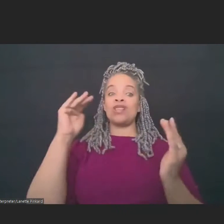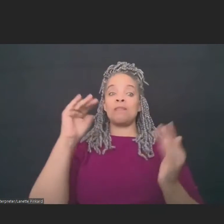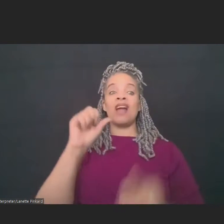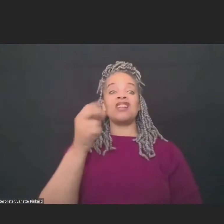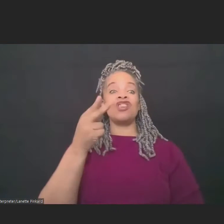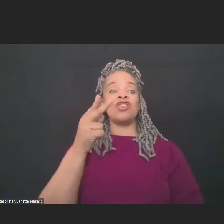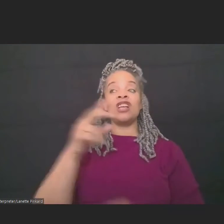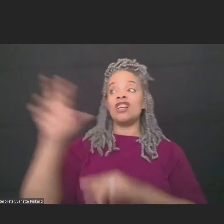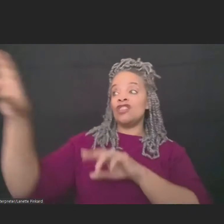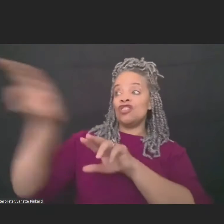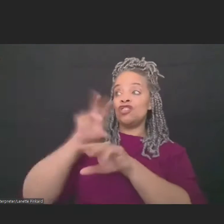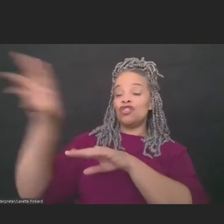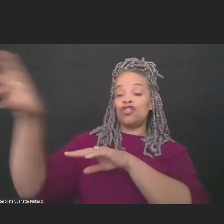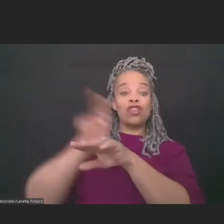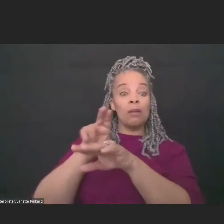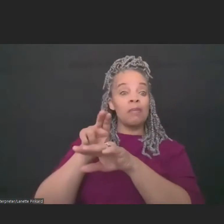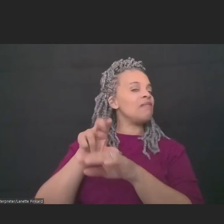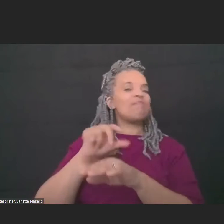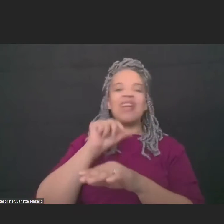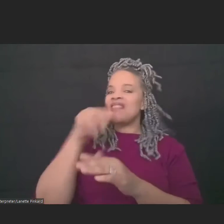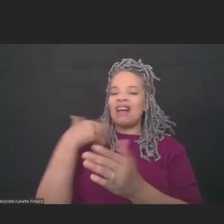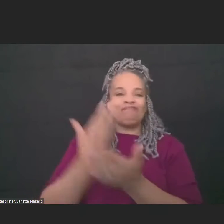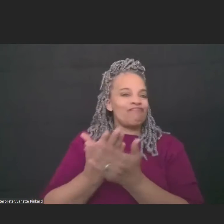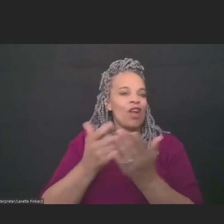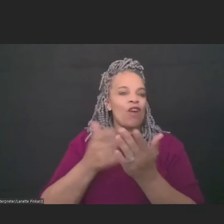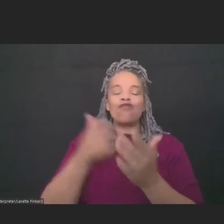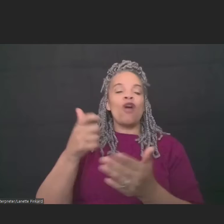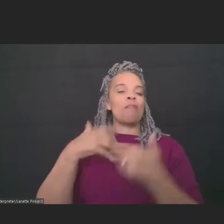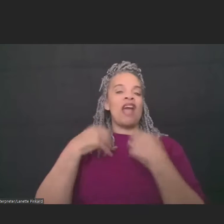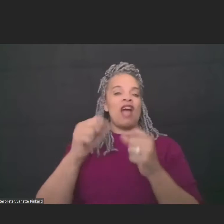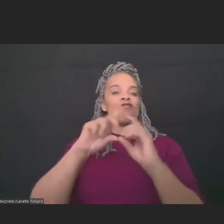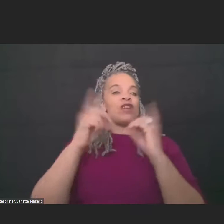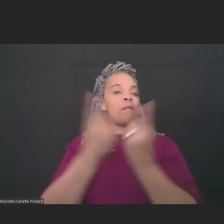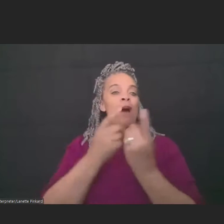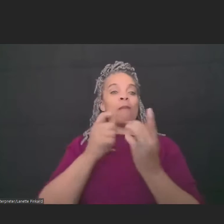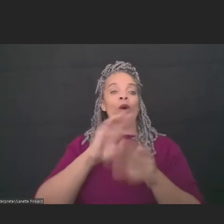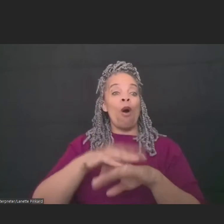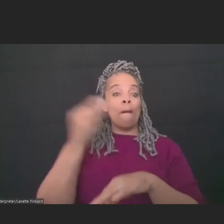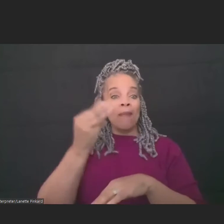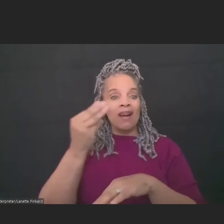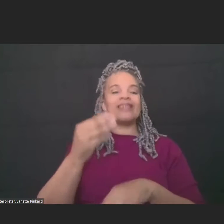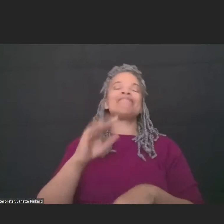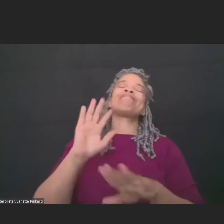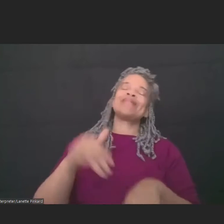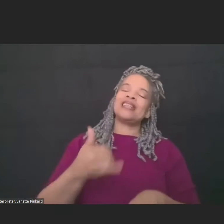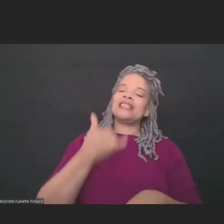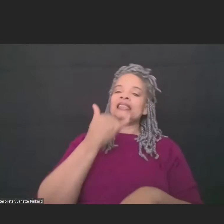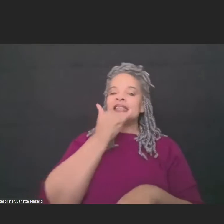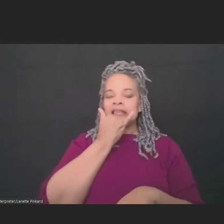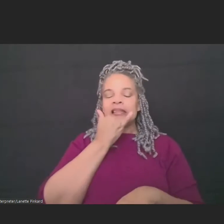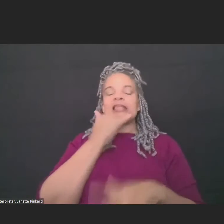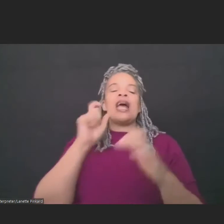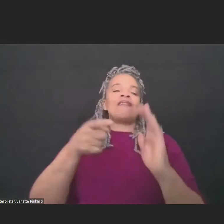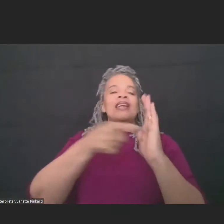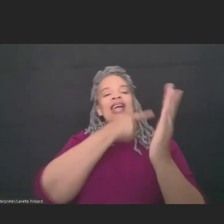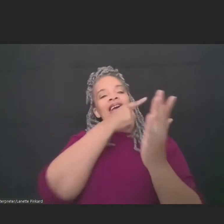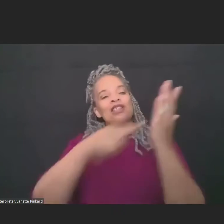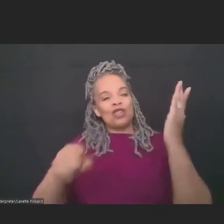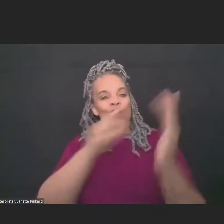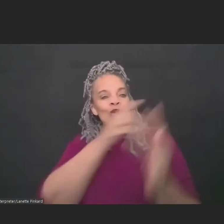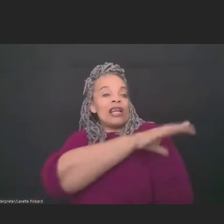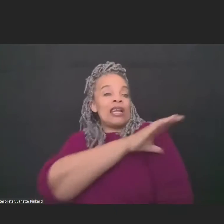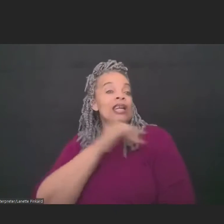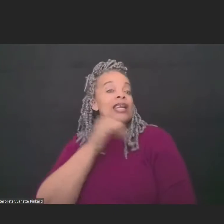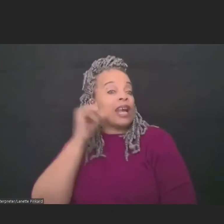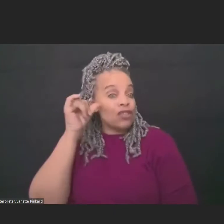health department on Monday, and unfortunately, we were required to cancel the clinic yesterday. If you